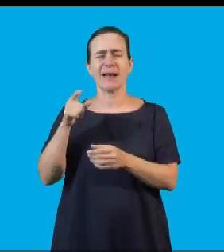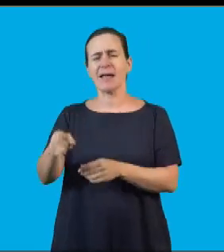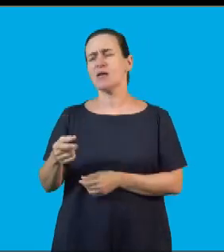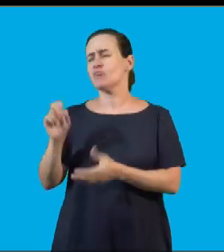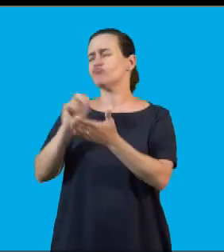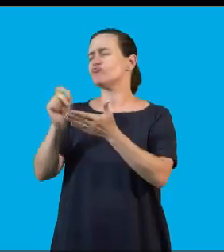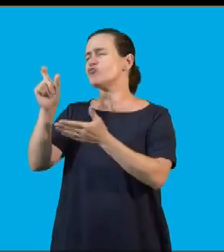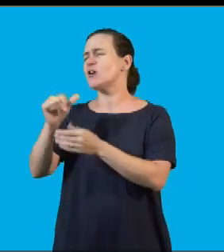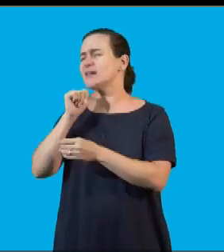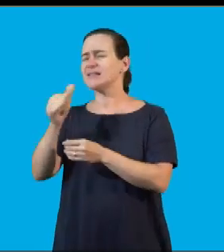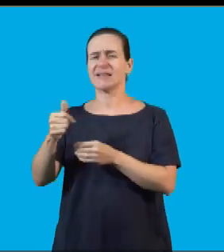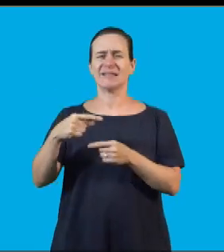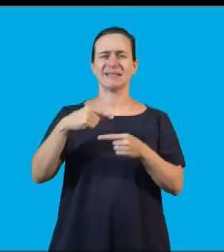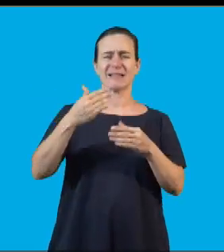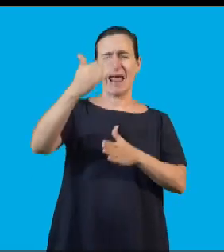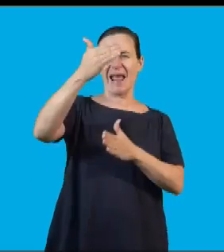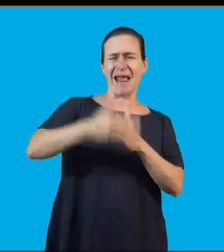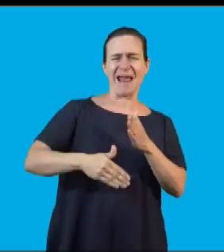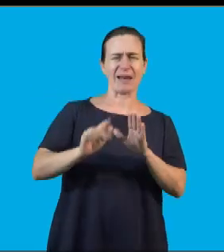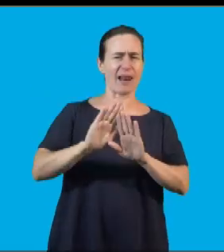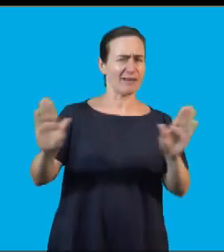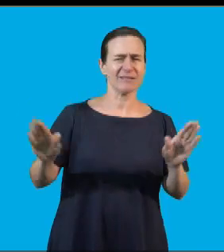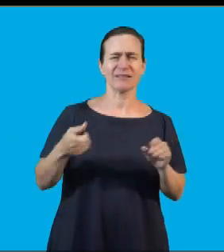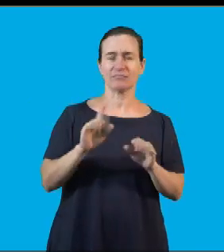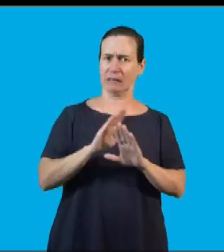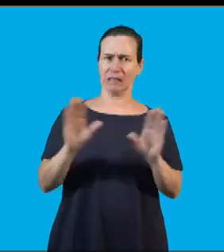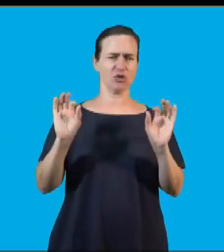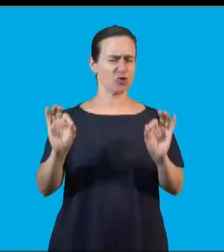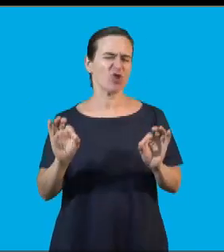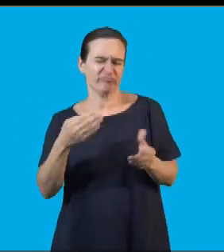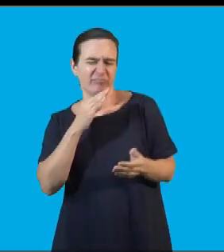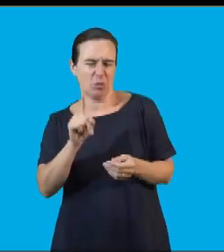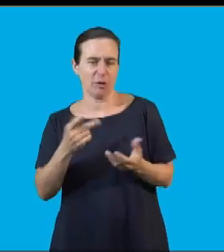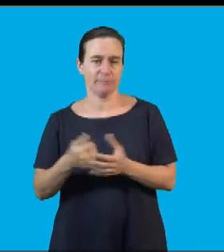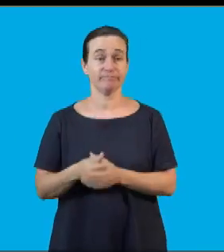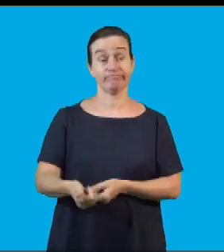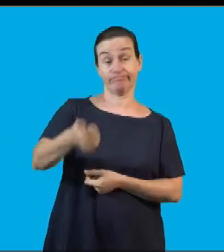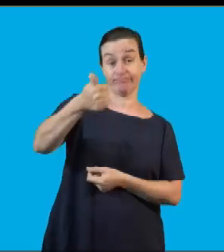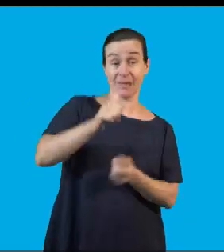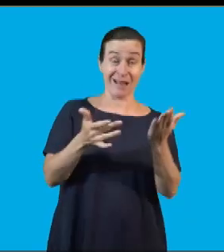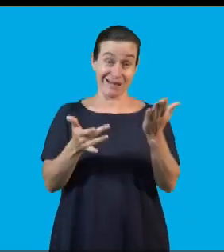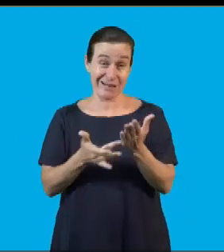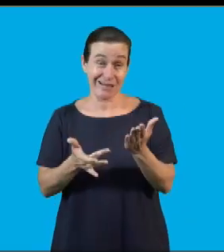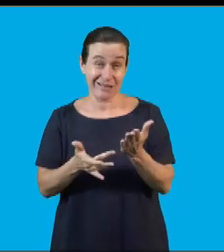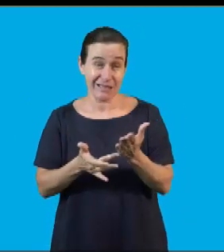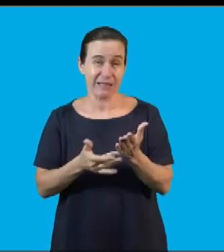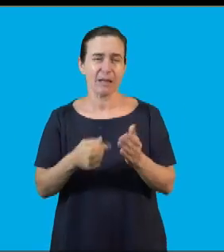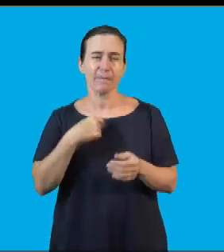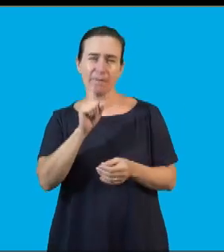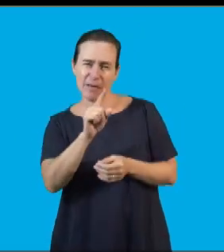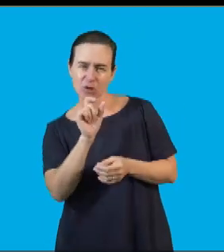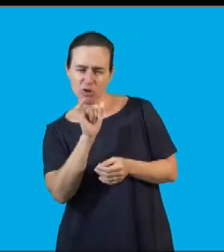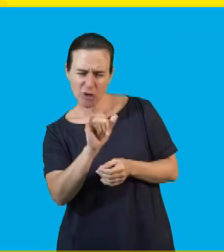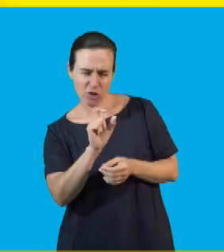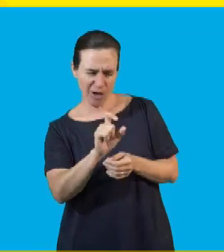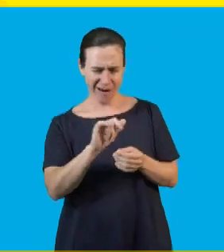endless uncertainty. Technical type questions are questions that test the style, presentation, or construction of the